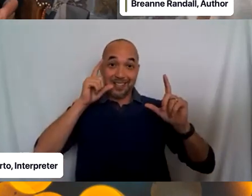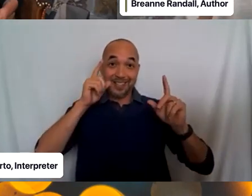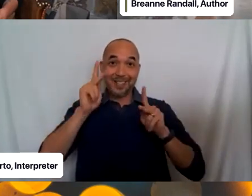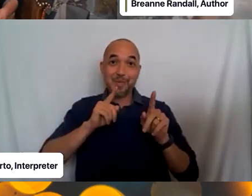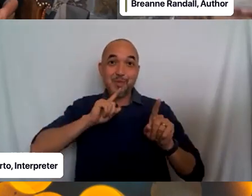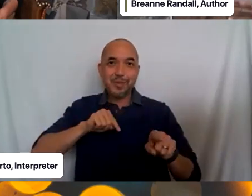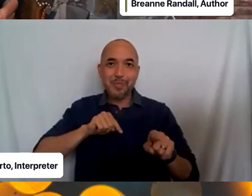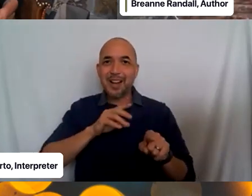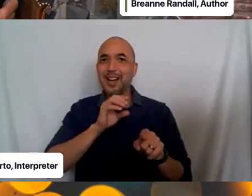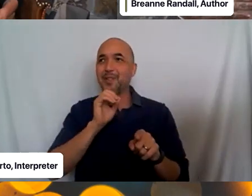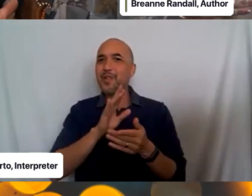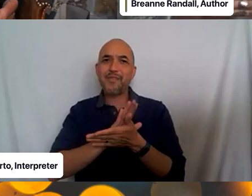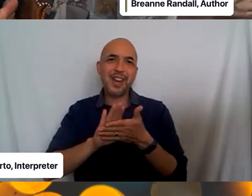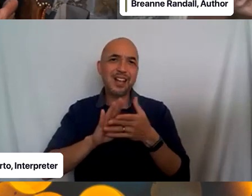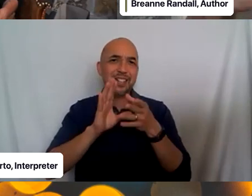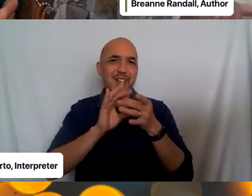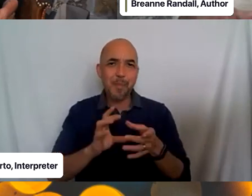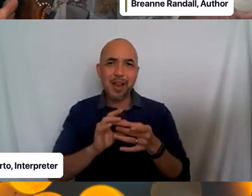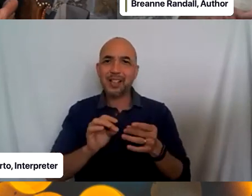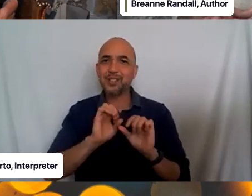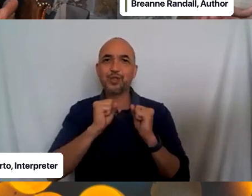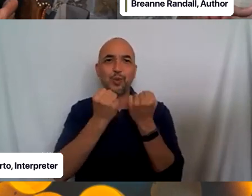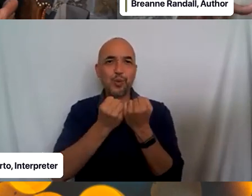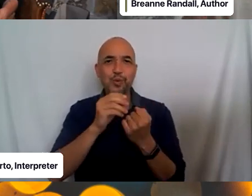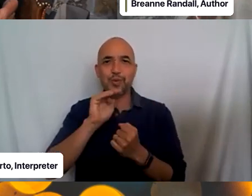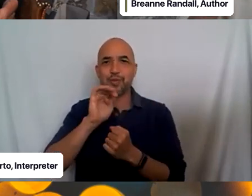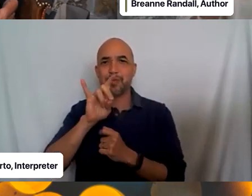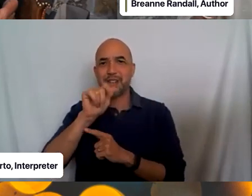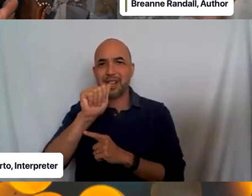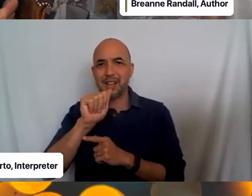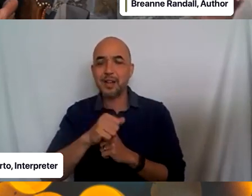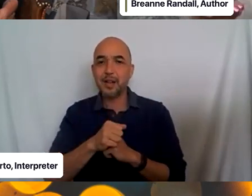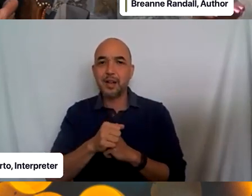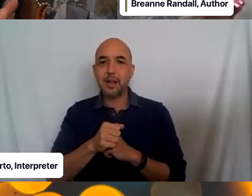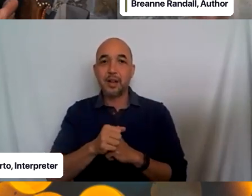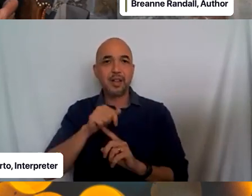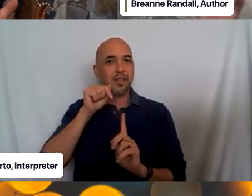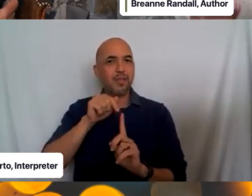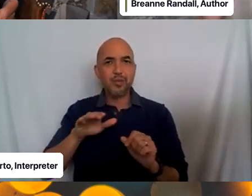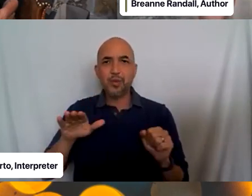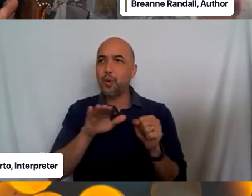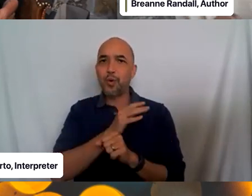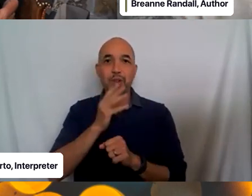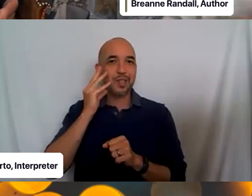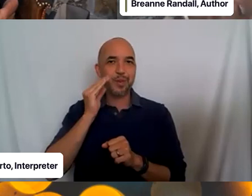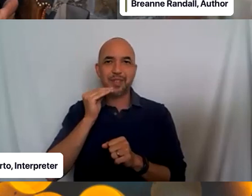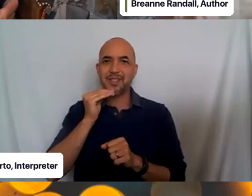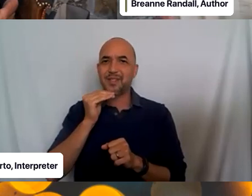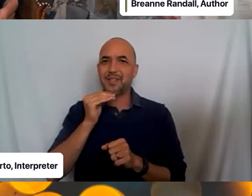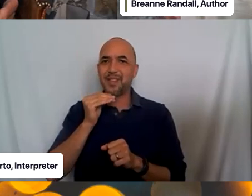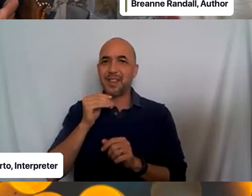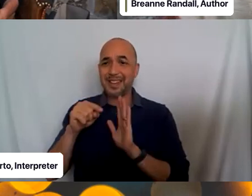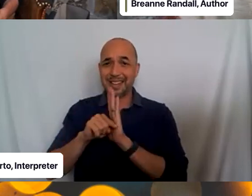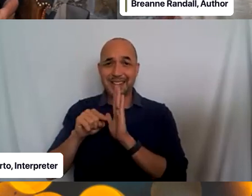kind comments. I mean, in this whole journey, I've gotten very, very, very few negative comments or